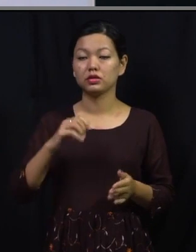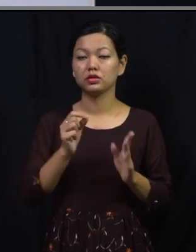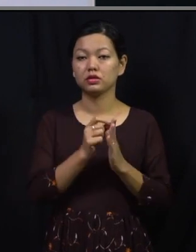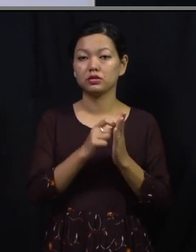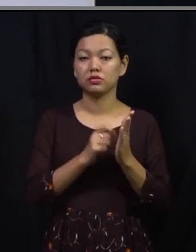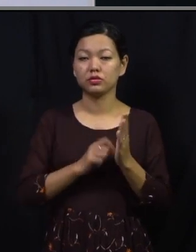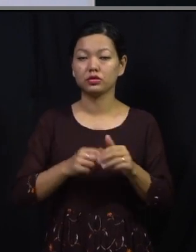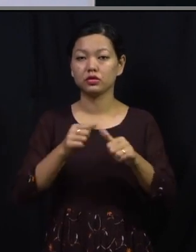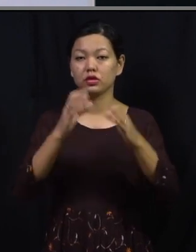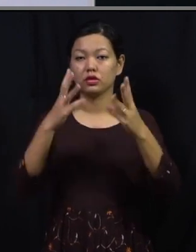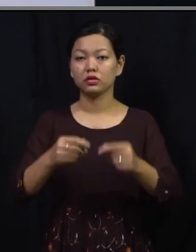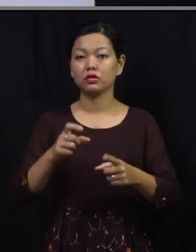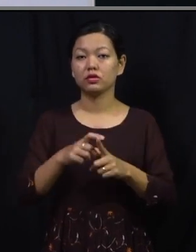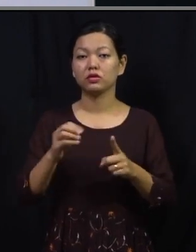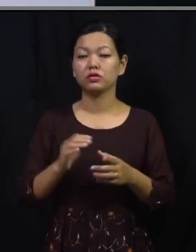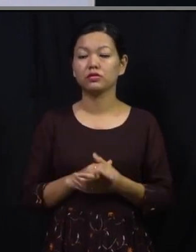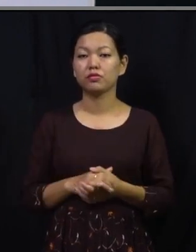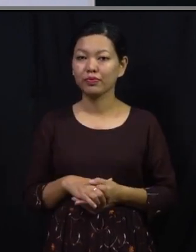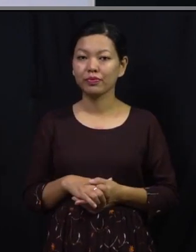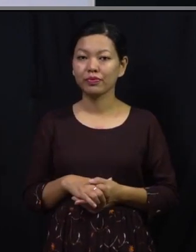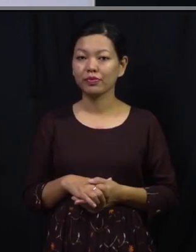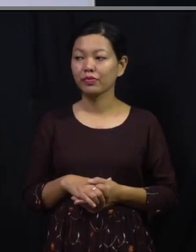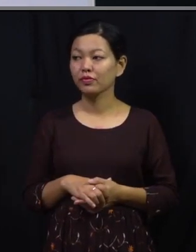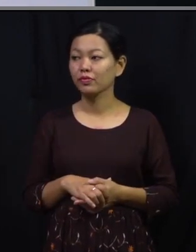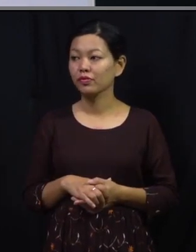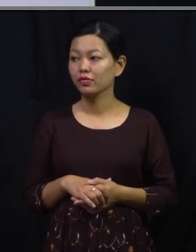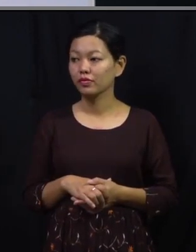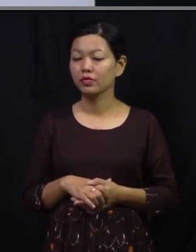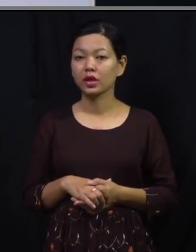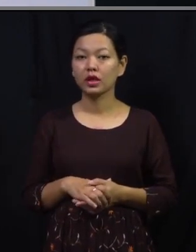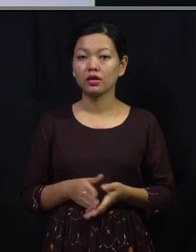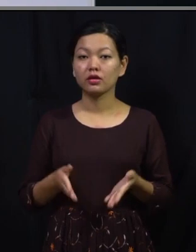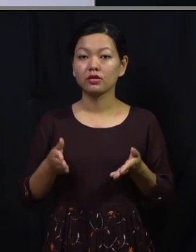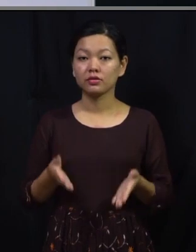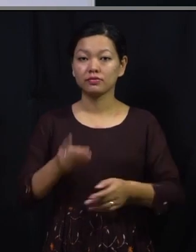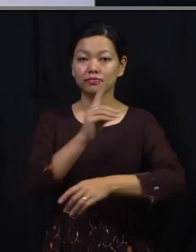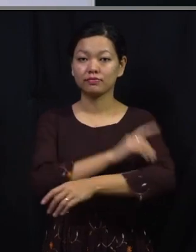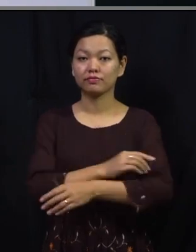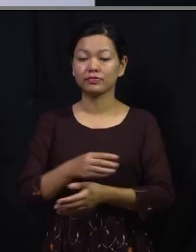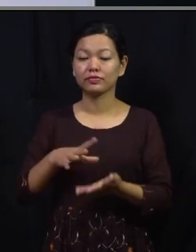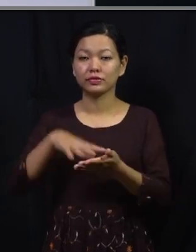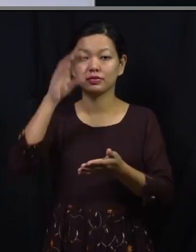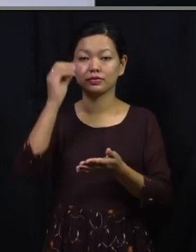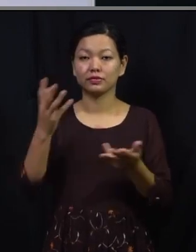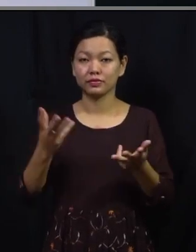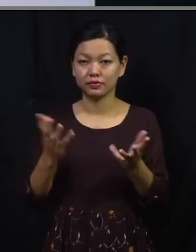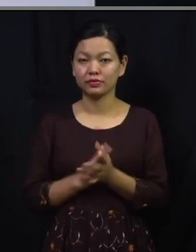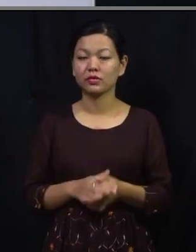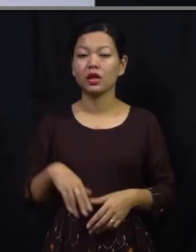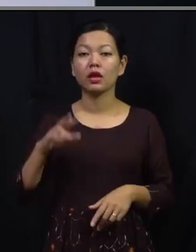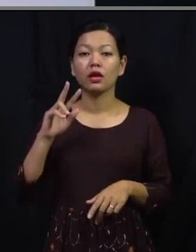accounting. Next is in today's class we have learned about the meaning